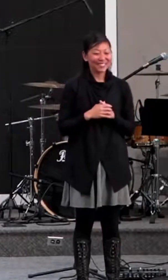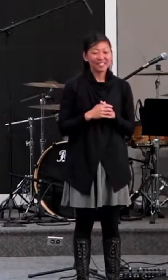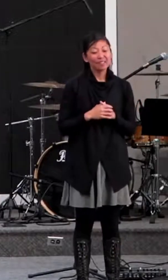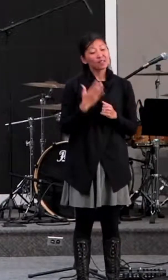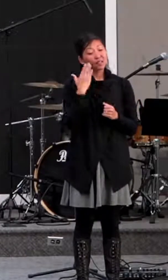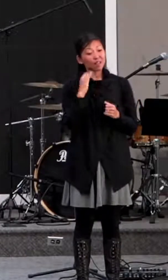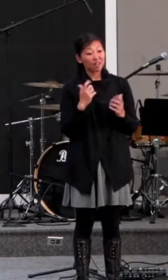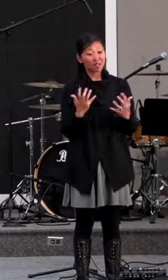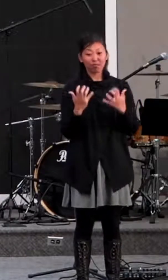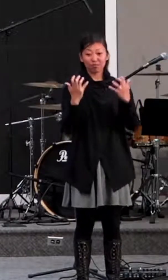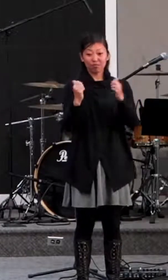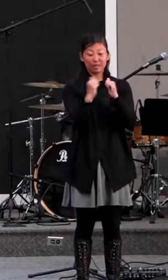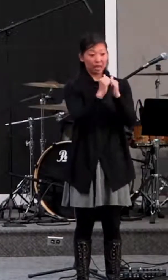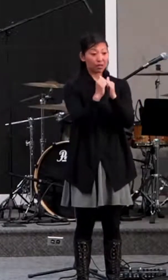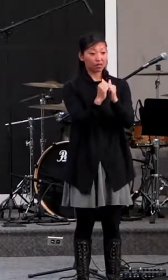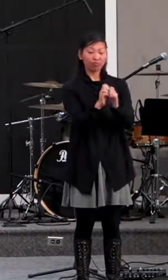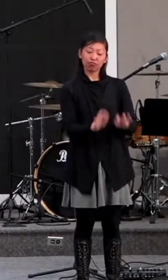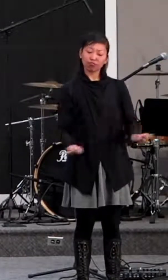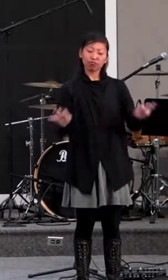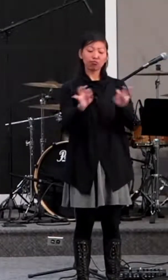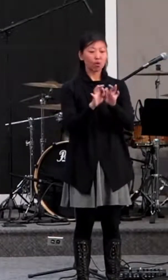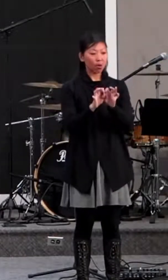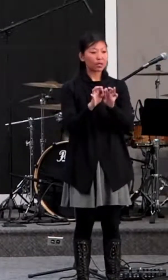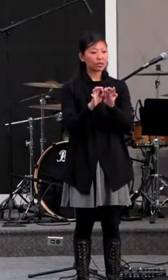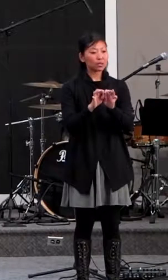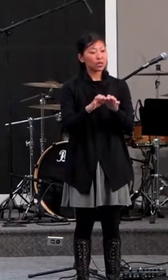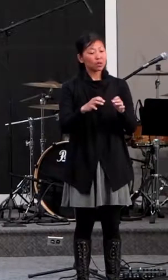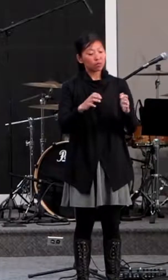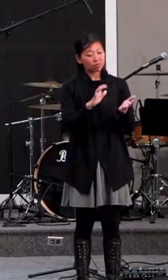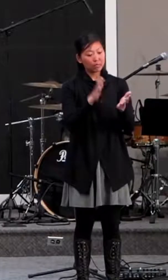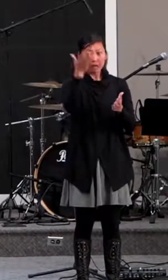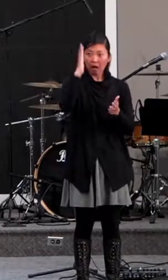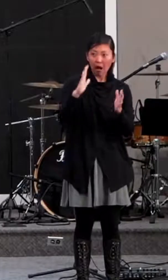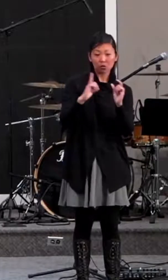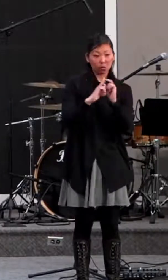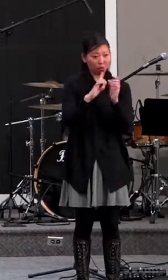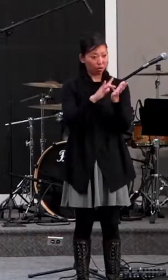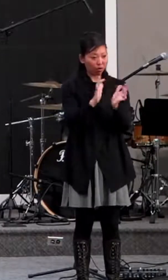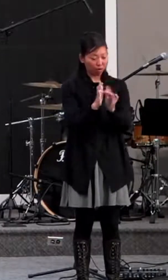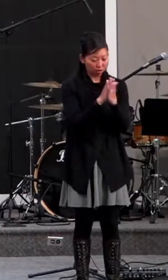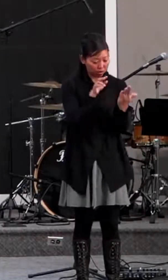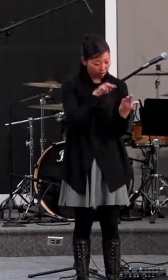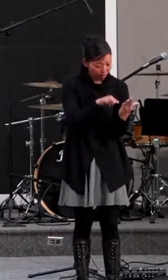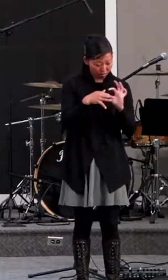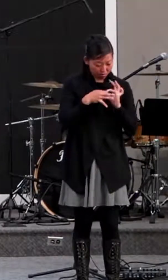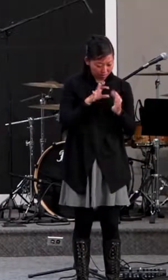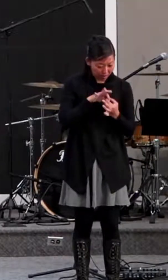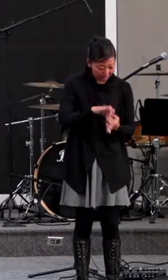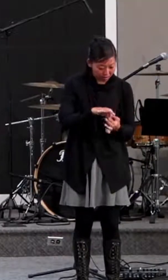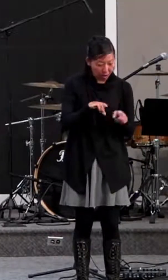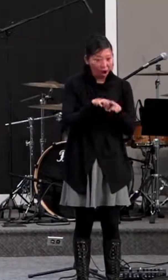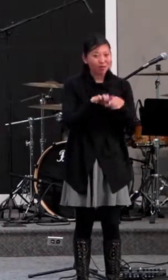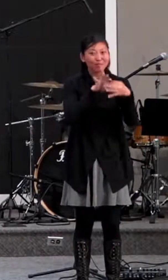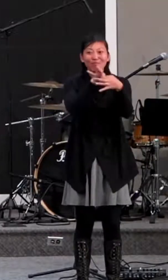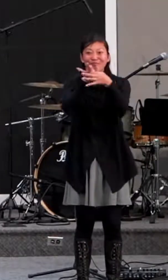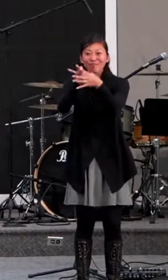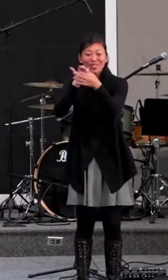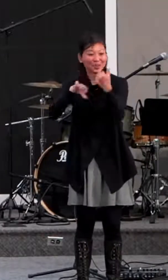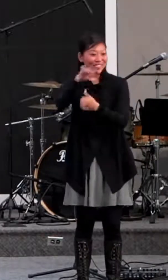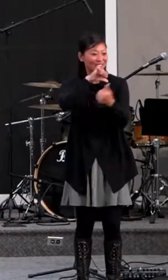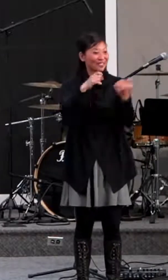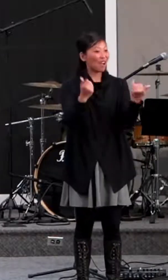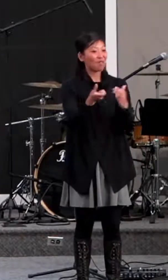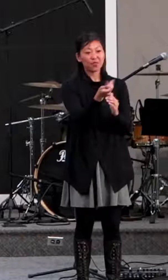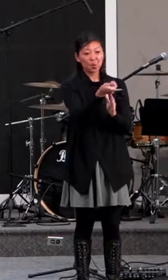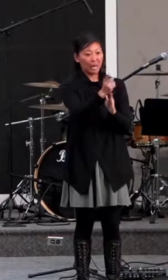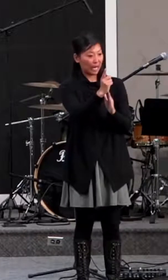think it's absolutely vital that we connect with God and His Word. But also, a huge part of our worship is that we connect with one another. So I'm going to just give you a few minutes